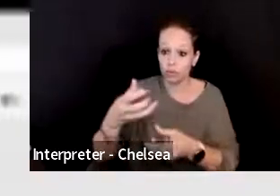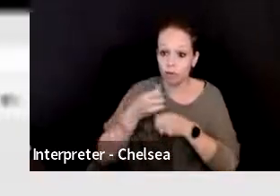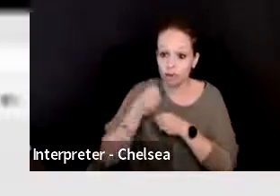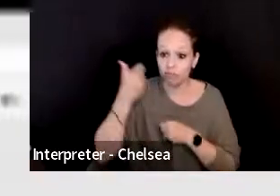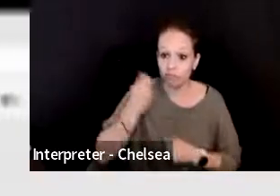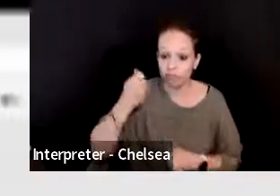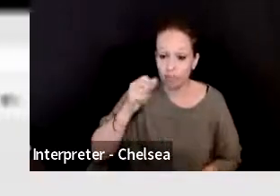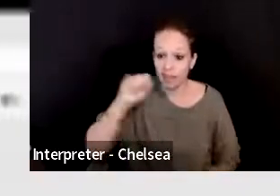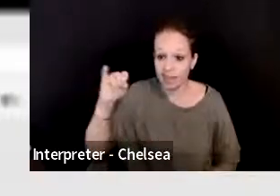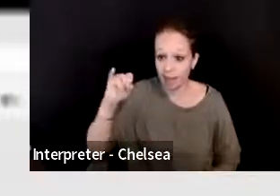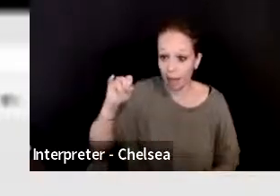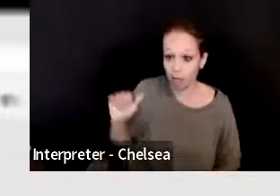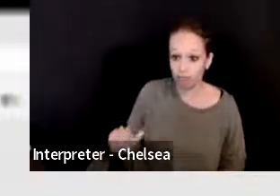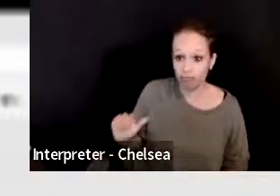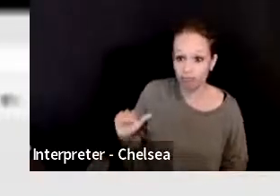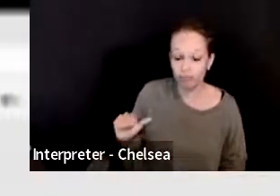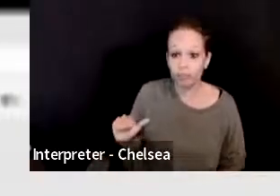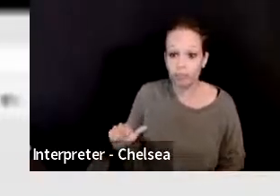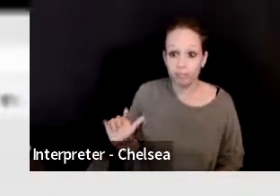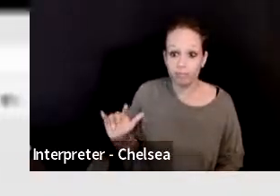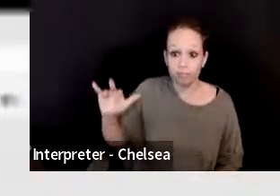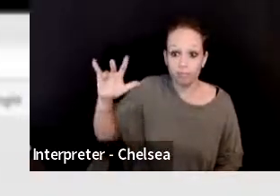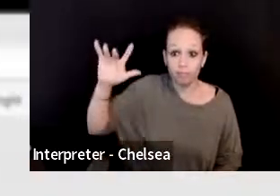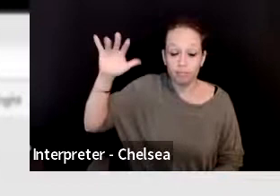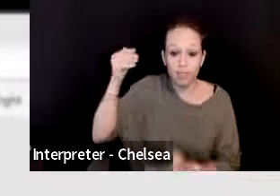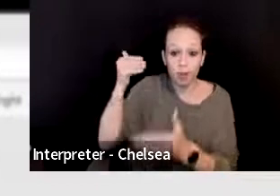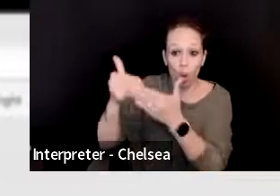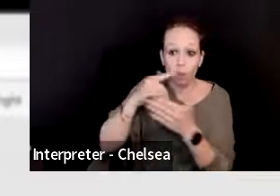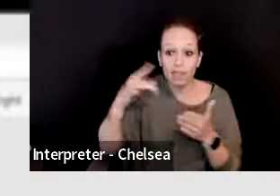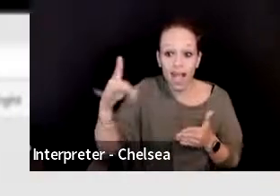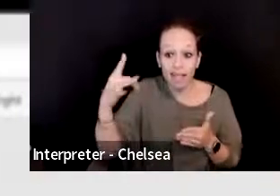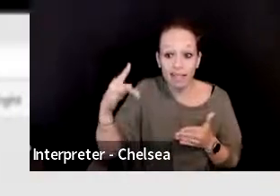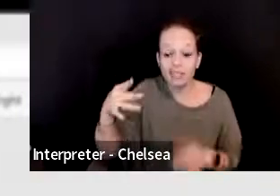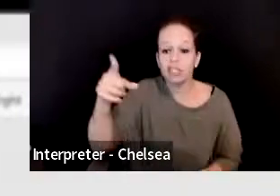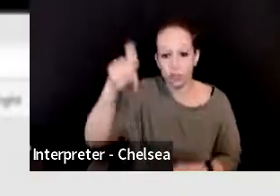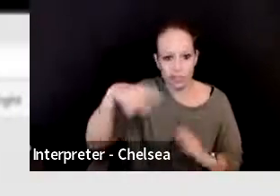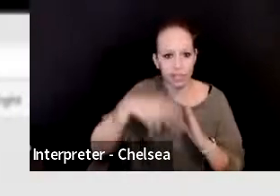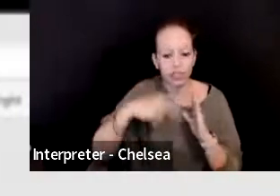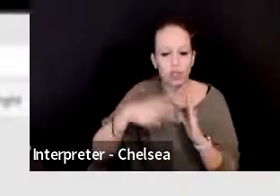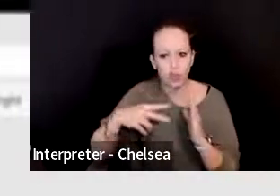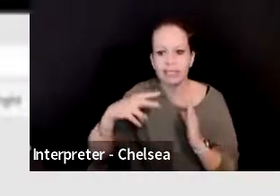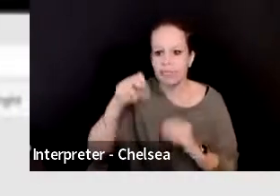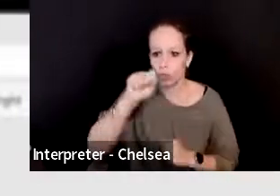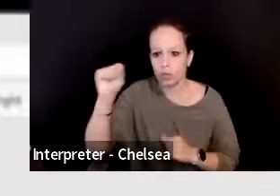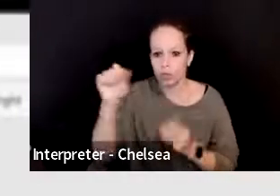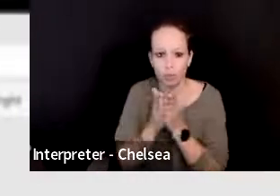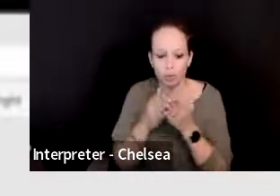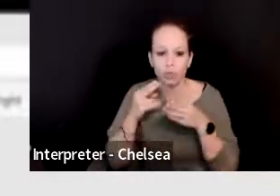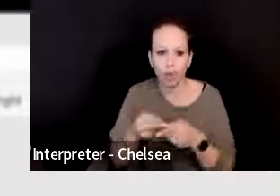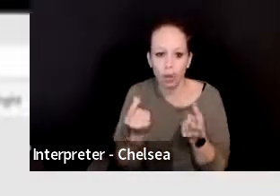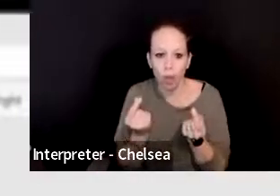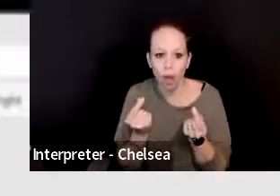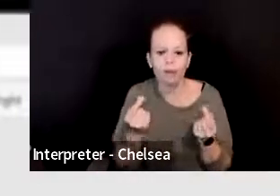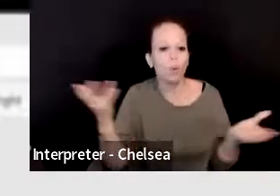and you are approaching your 18th birthday, you need to read Social Security's book entitled What You Need to